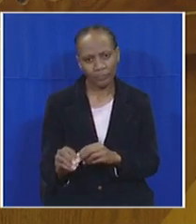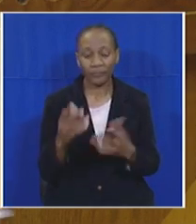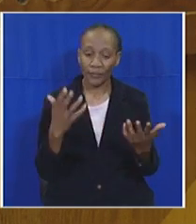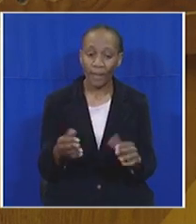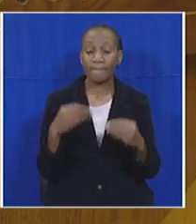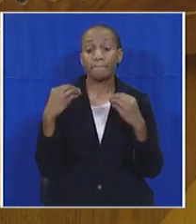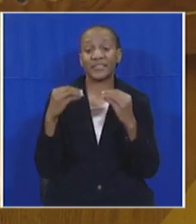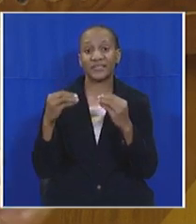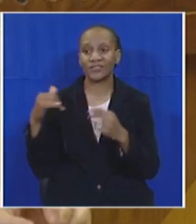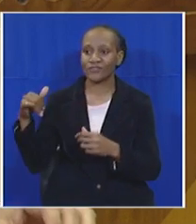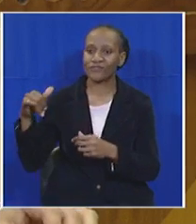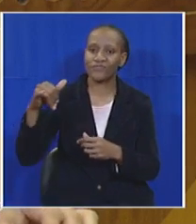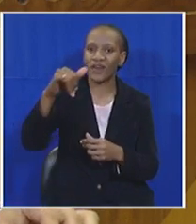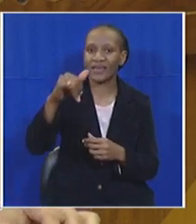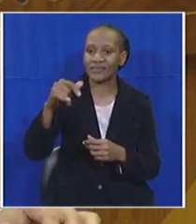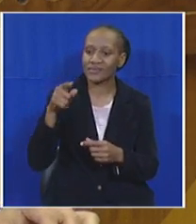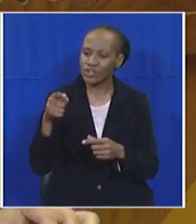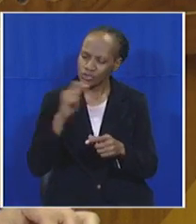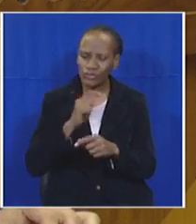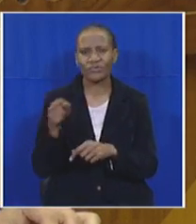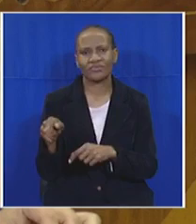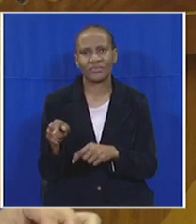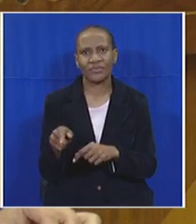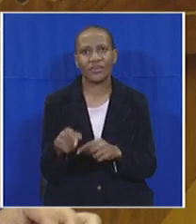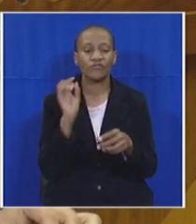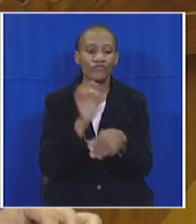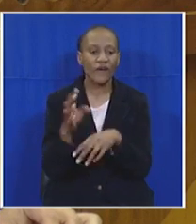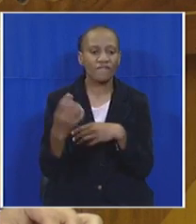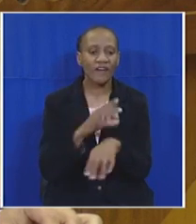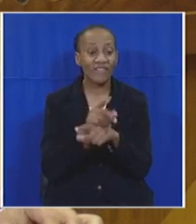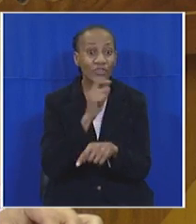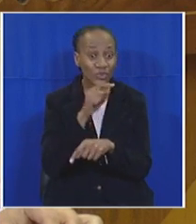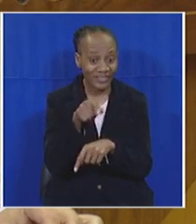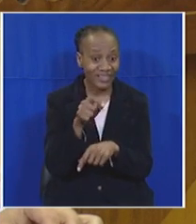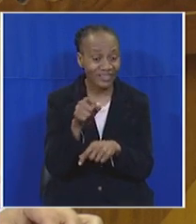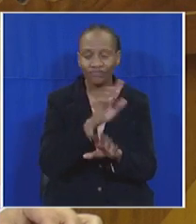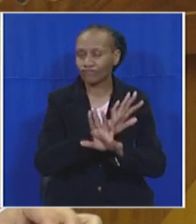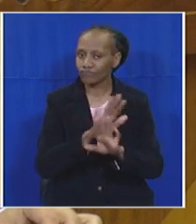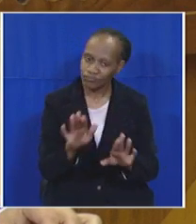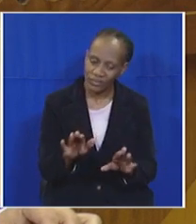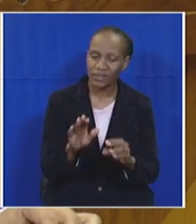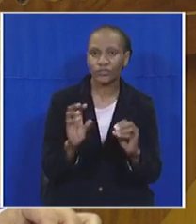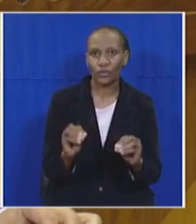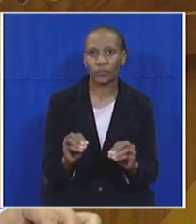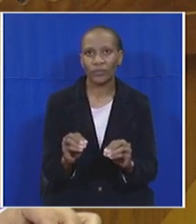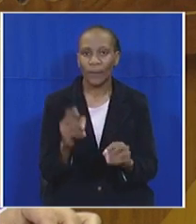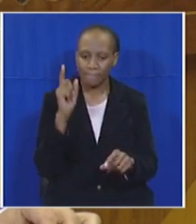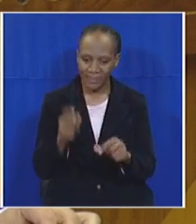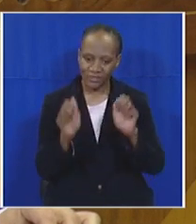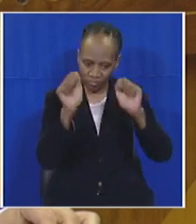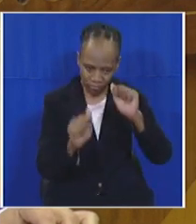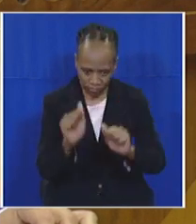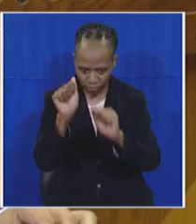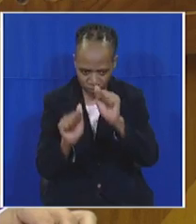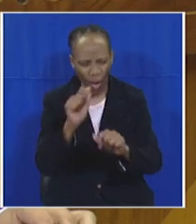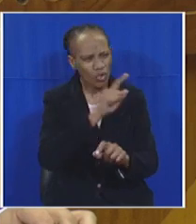flights, restrictions on the employment of consultants, including the requirement that a gap analysis be conducted to determine the need